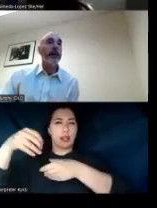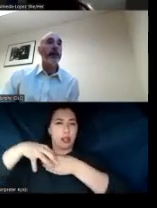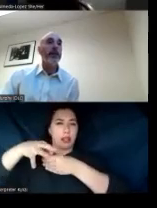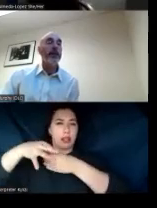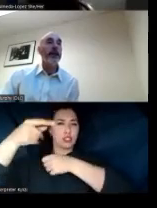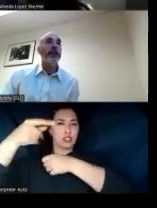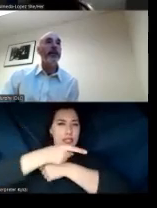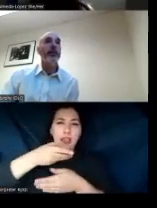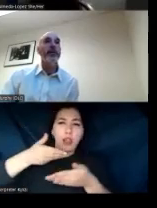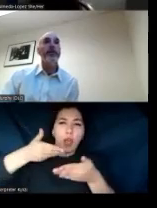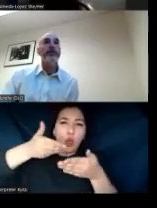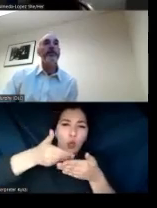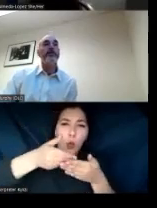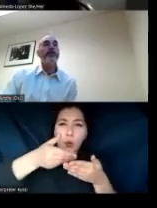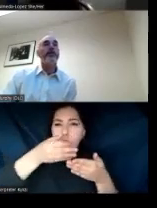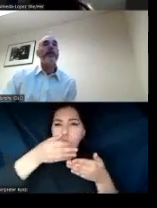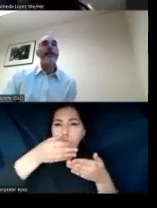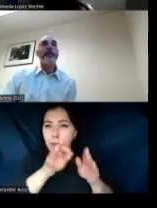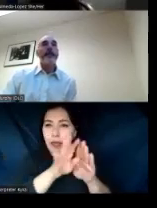entrance that they use.